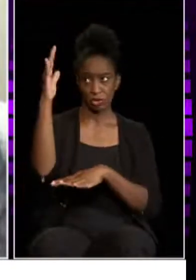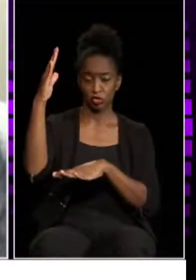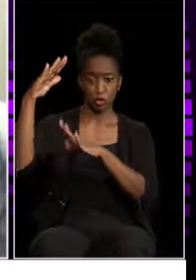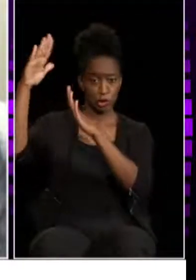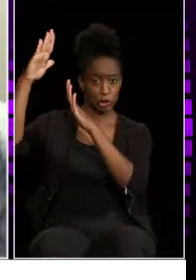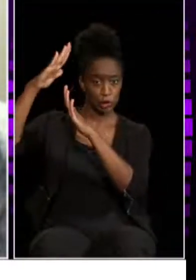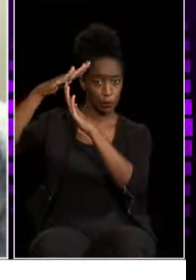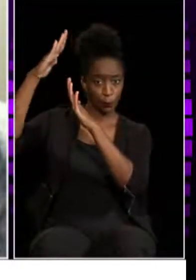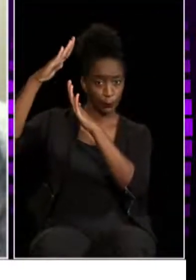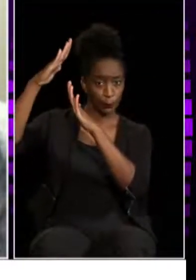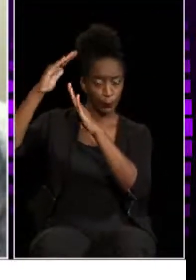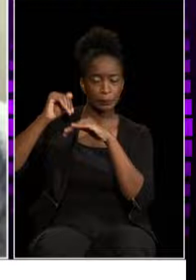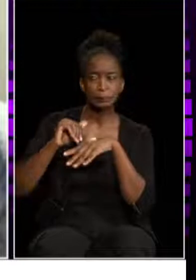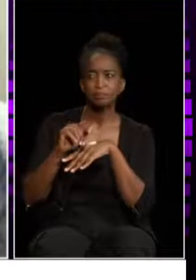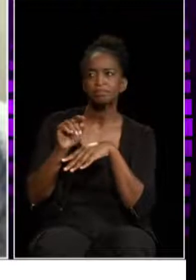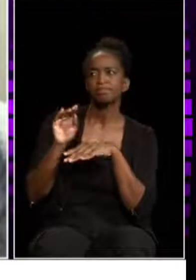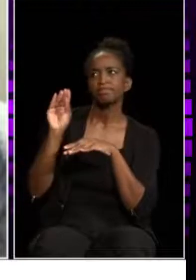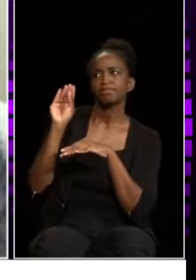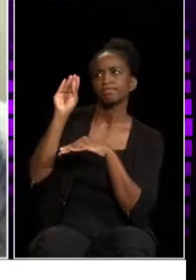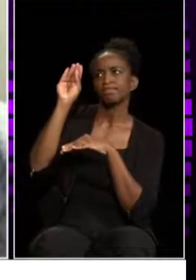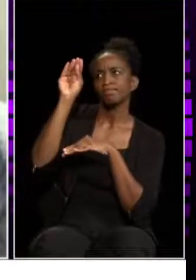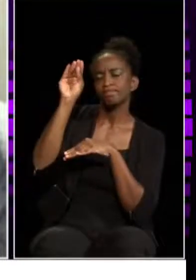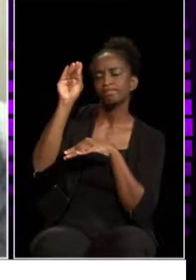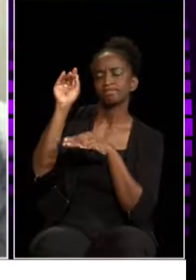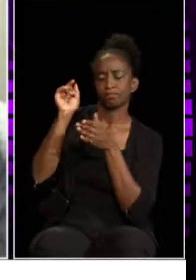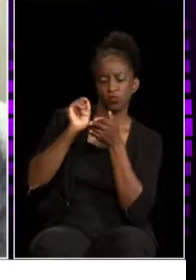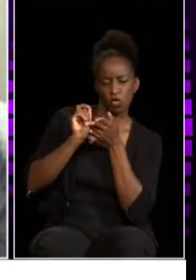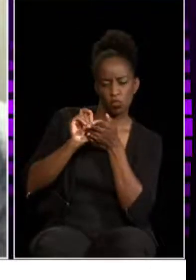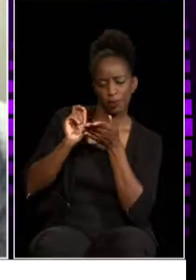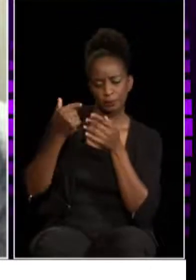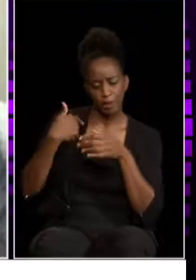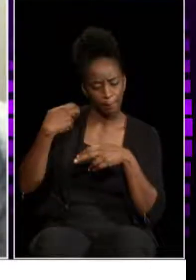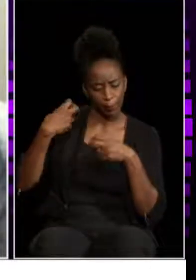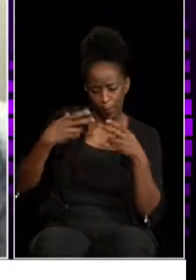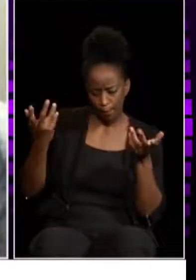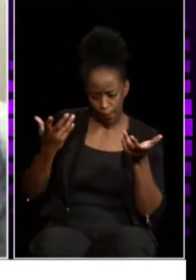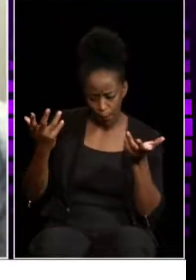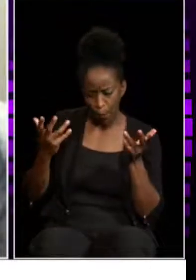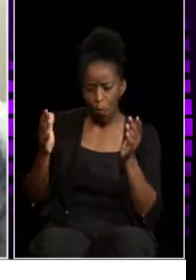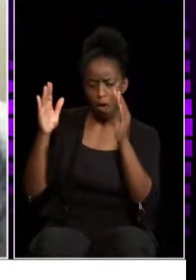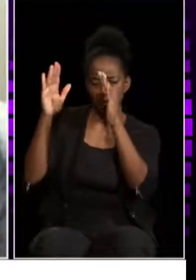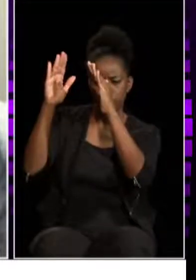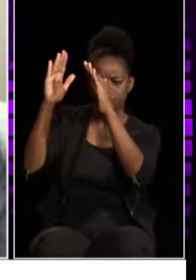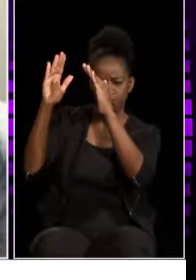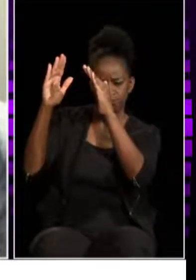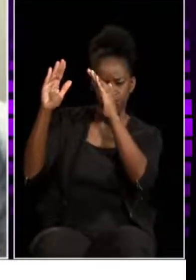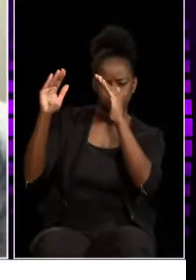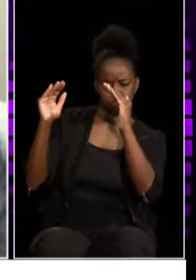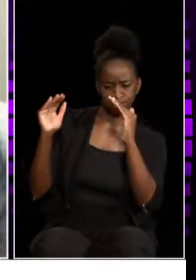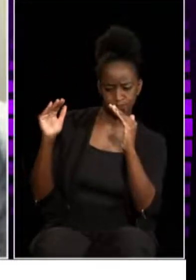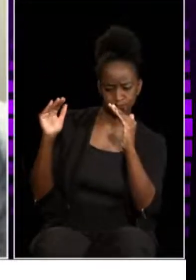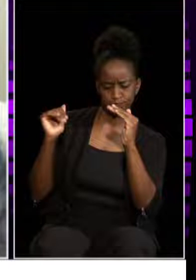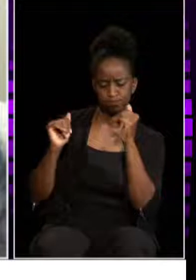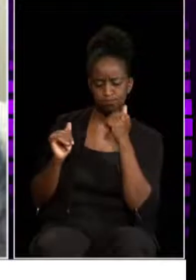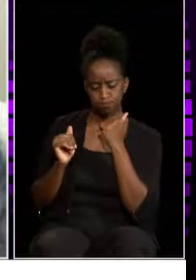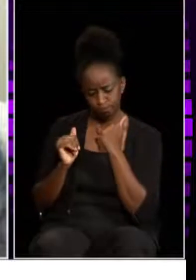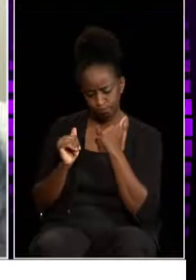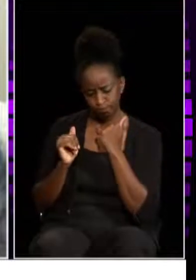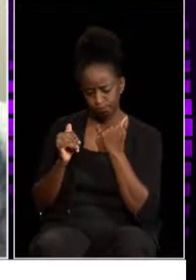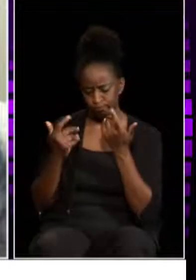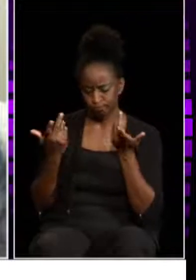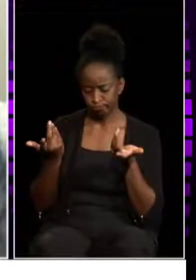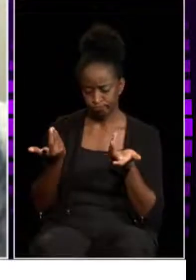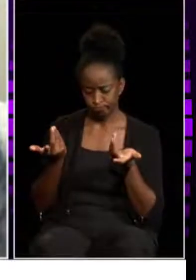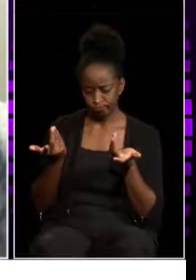issue is, what you may be struggling with. Then you ask yourself, you come down, you ask yourself, is there something that I can